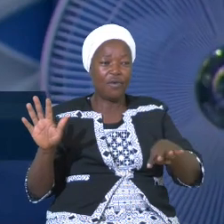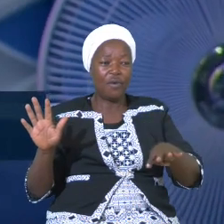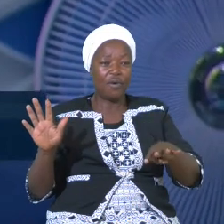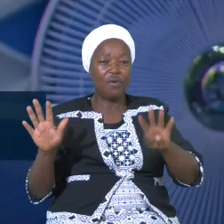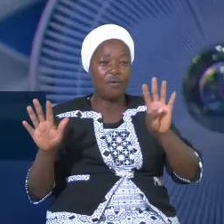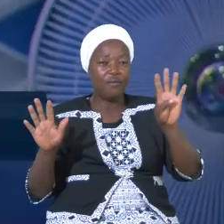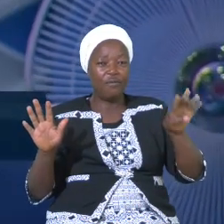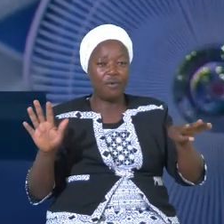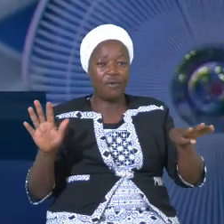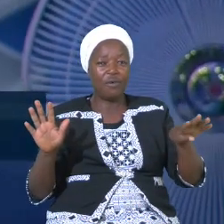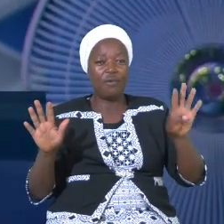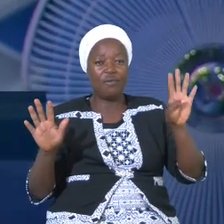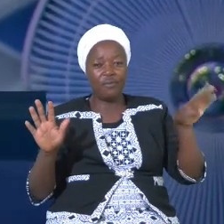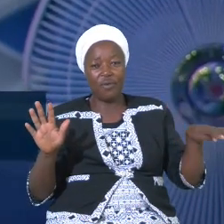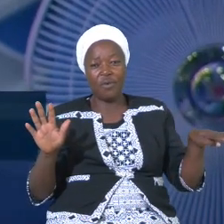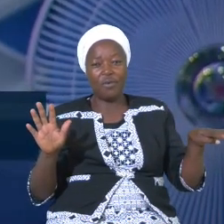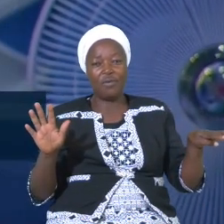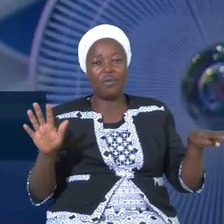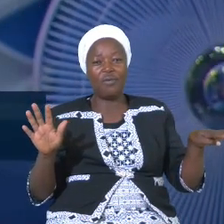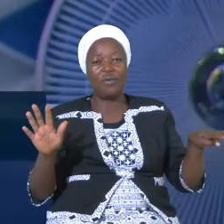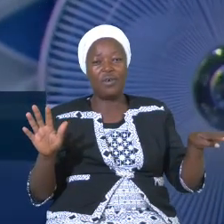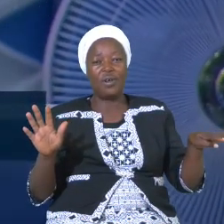four four